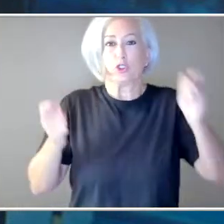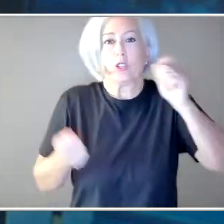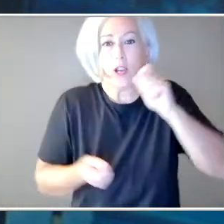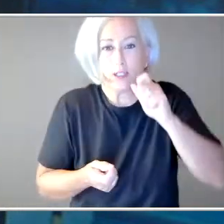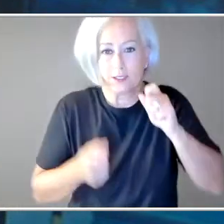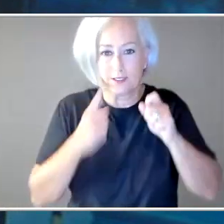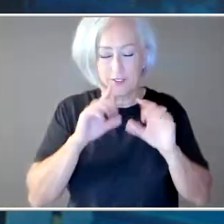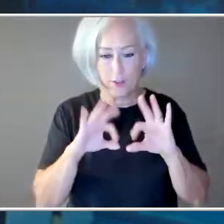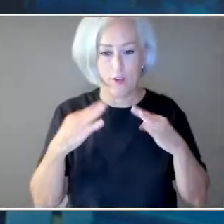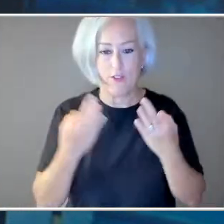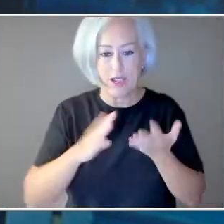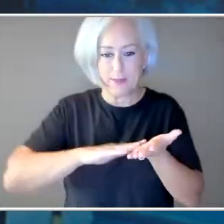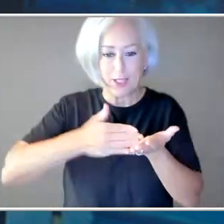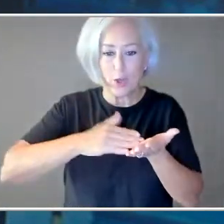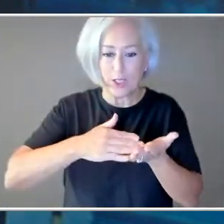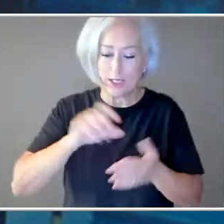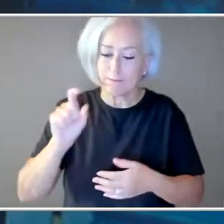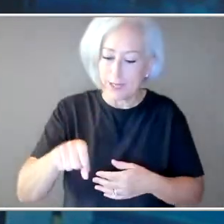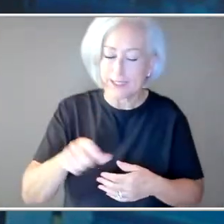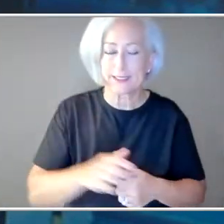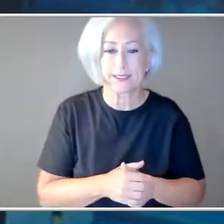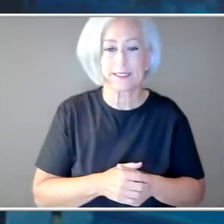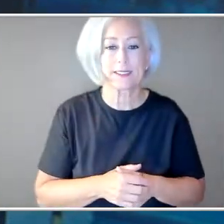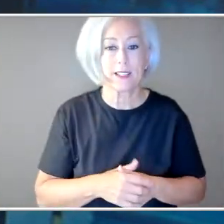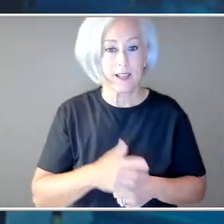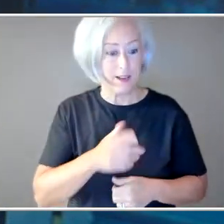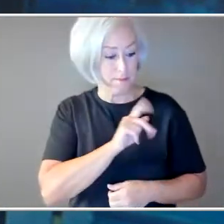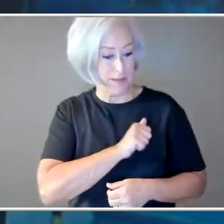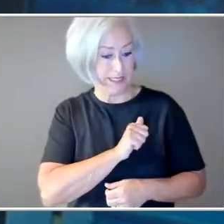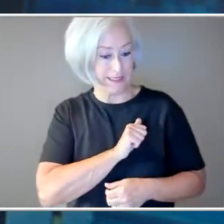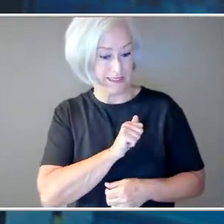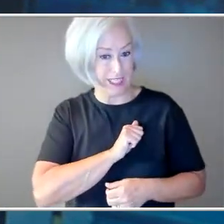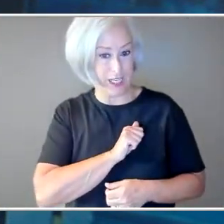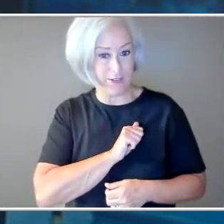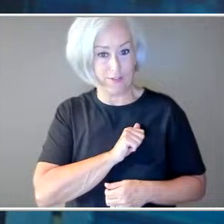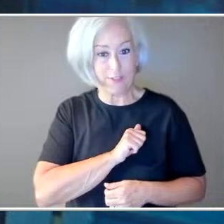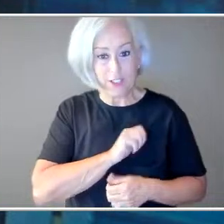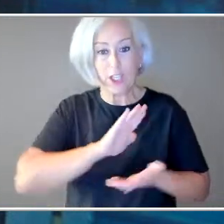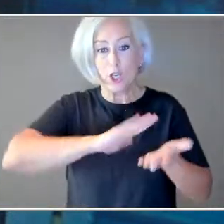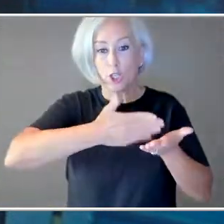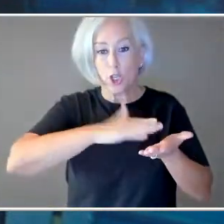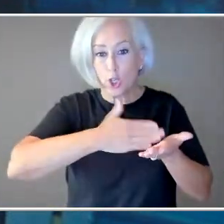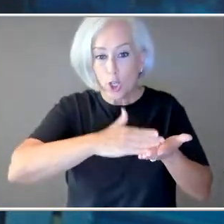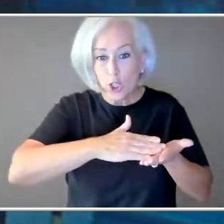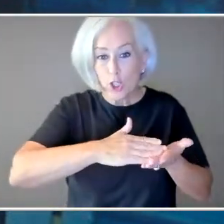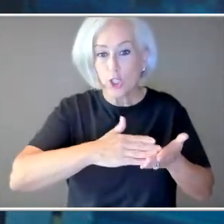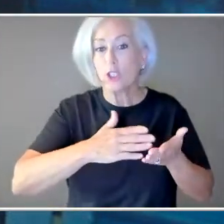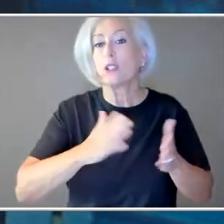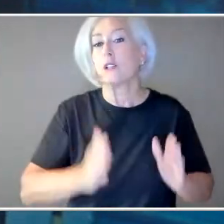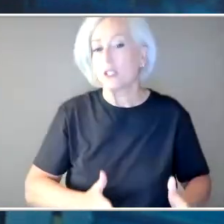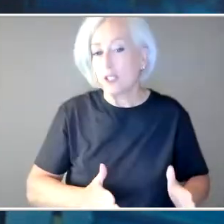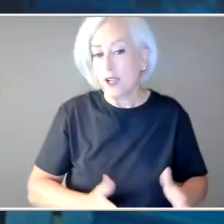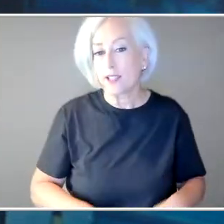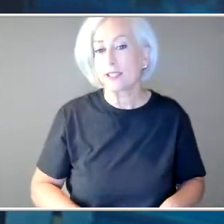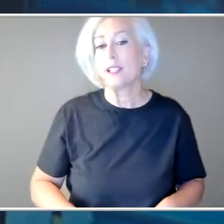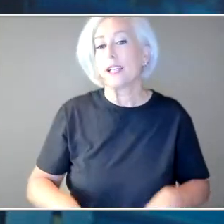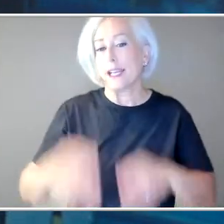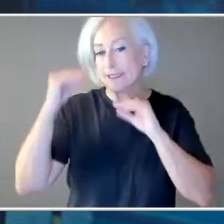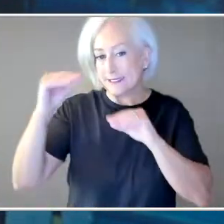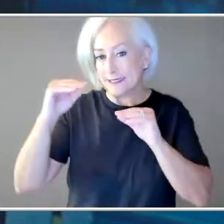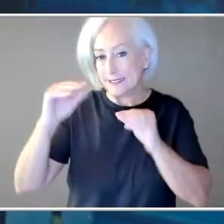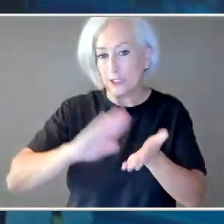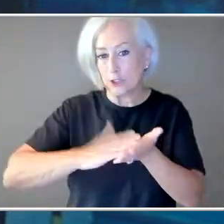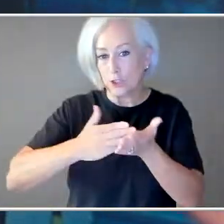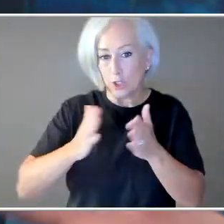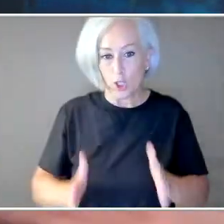know, for me personally, I'm a chef and cooking teacher, and I owned a traditional wheat flour bakery business at the